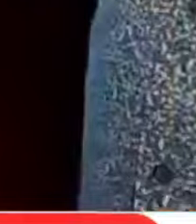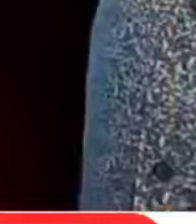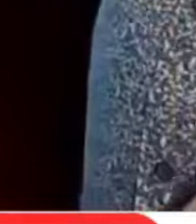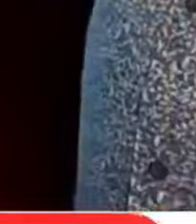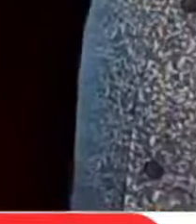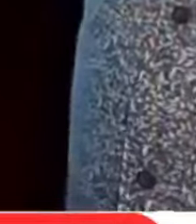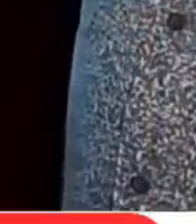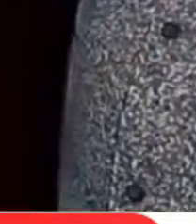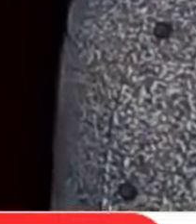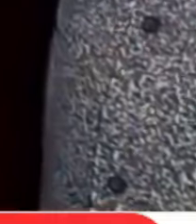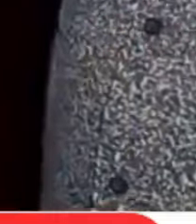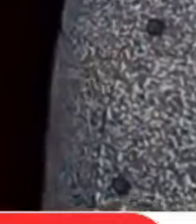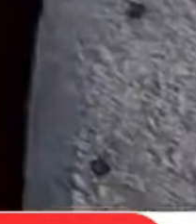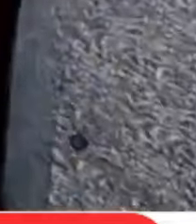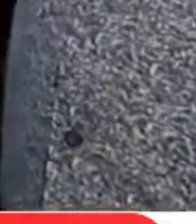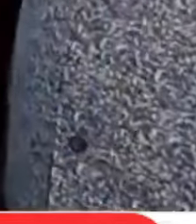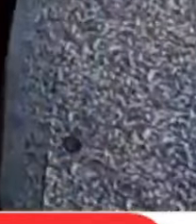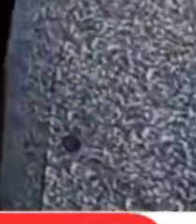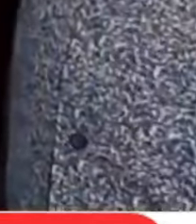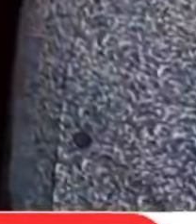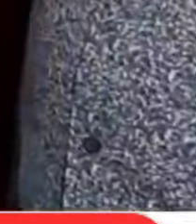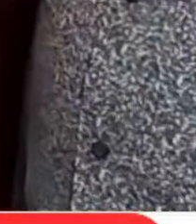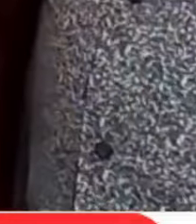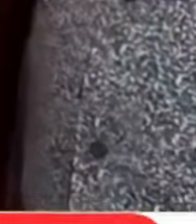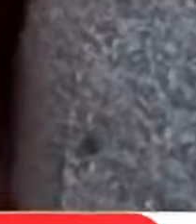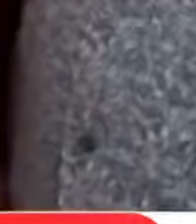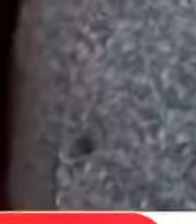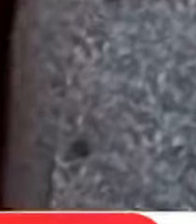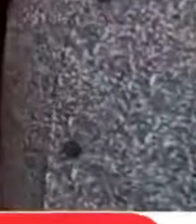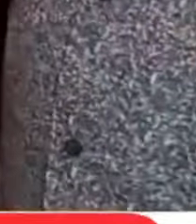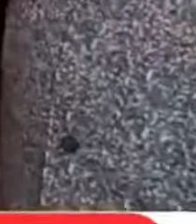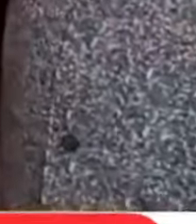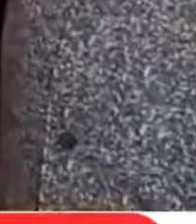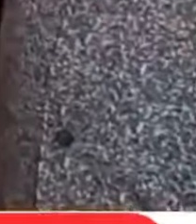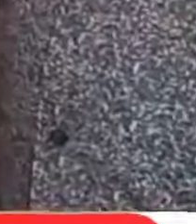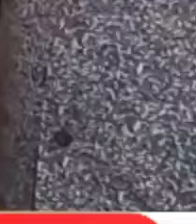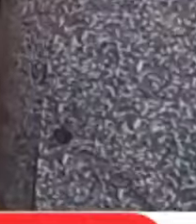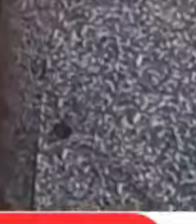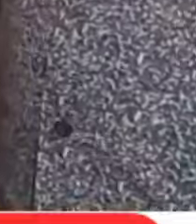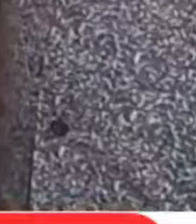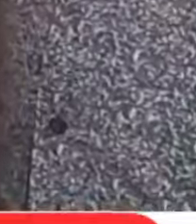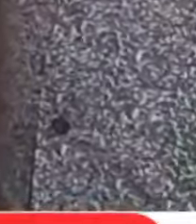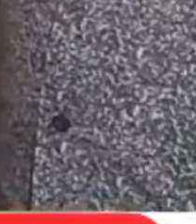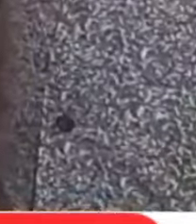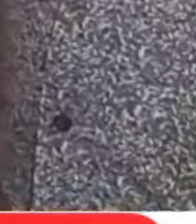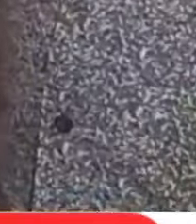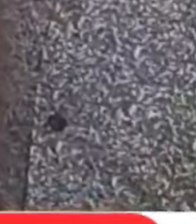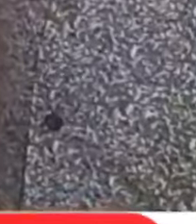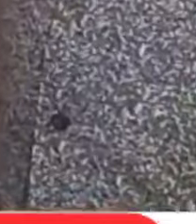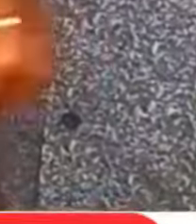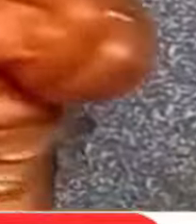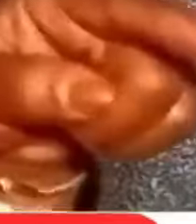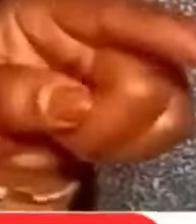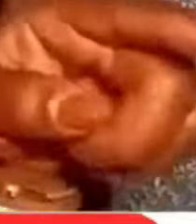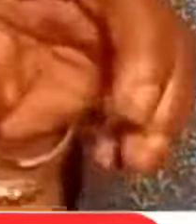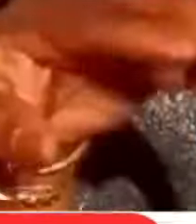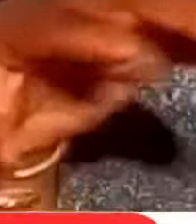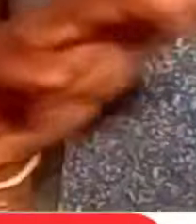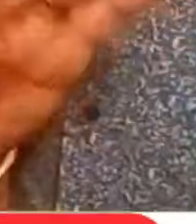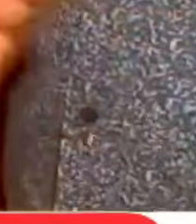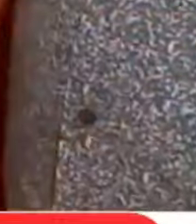and use this road. Understand that the trailer lost brake all the way from Kinungi, and when it reached around